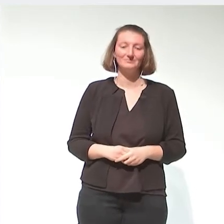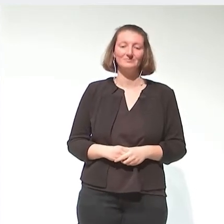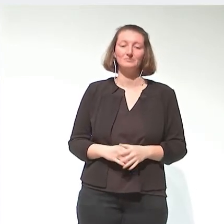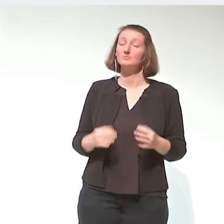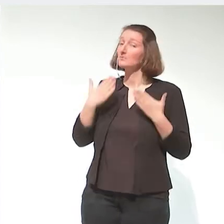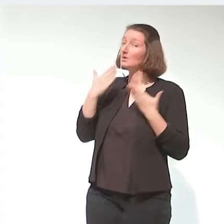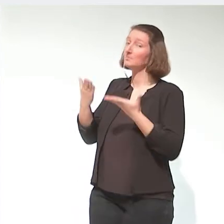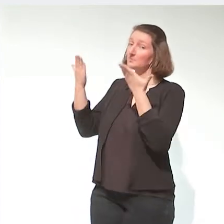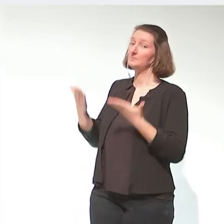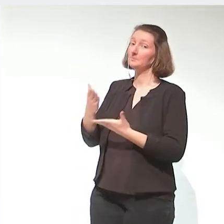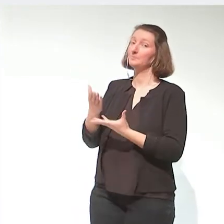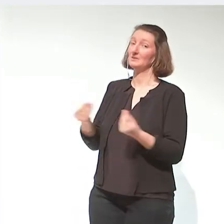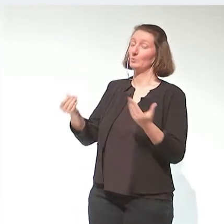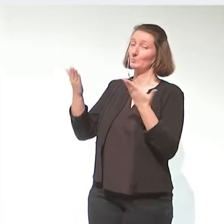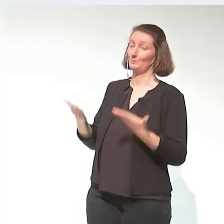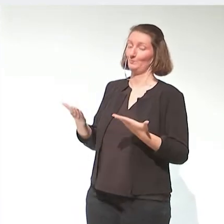Thank you very much.